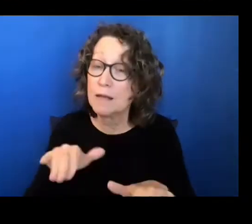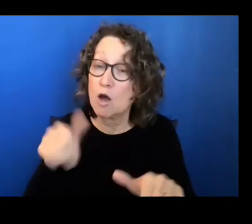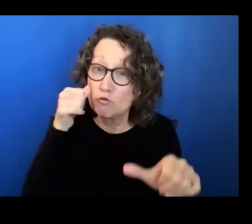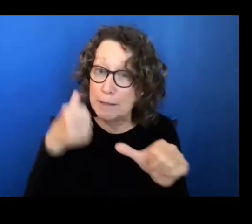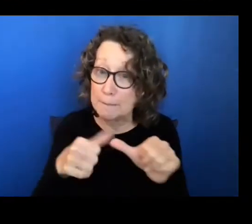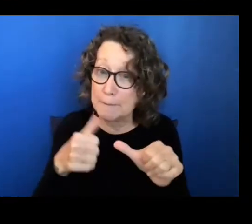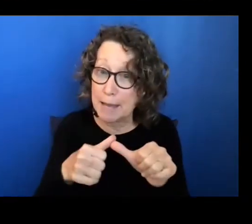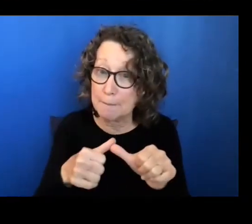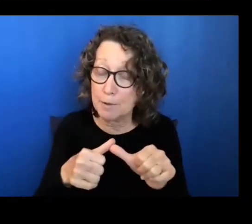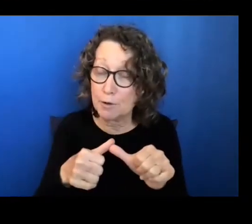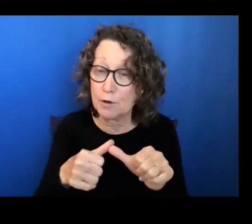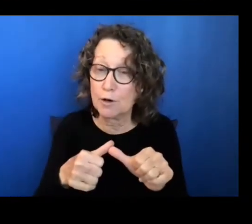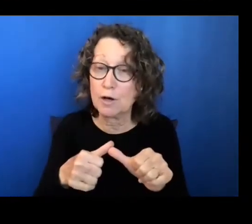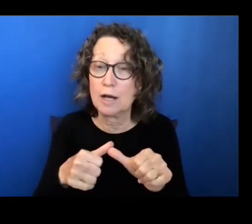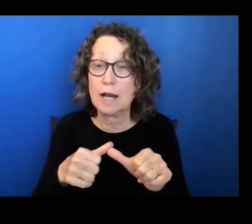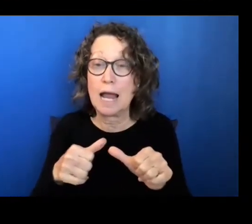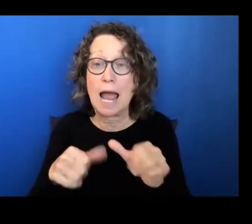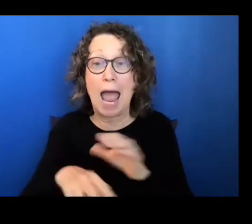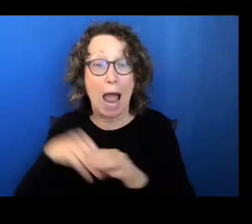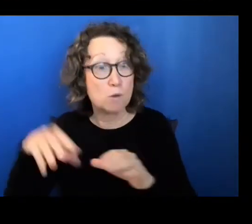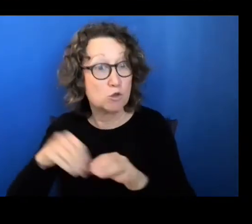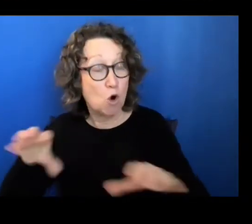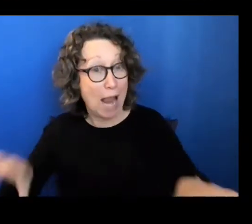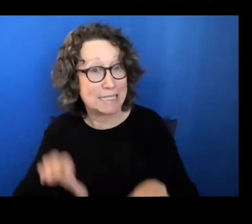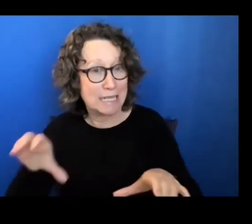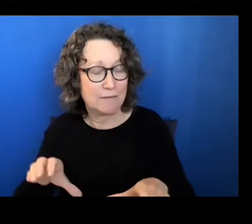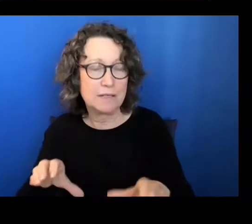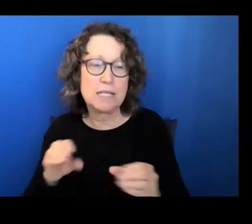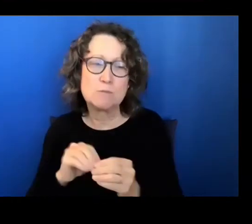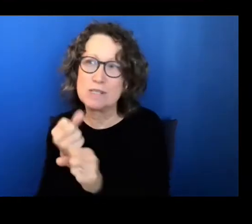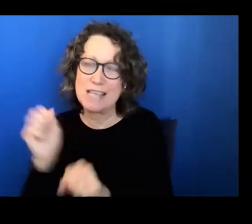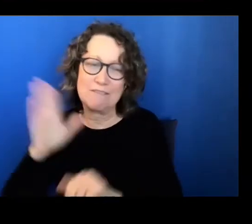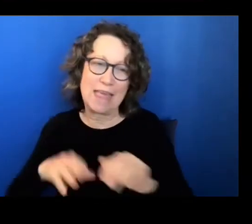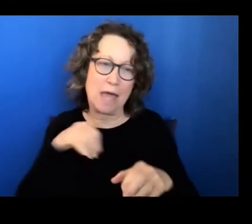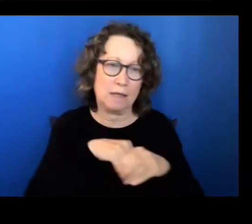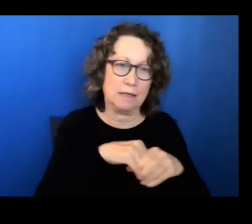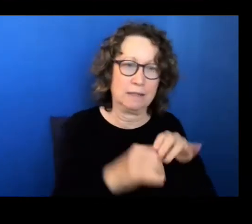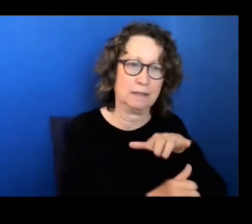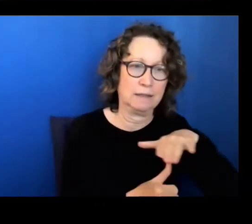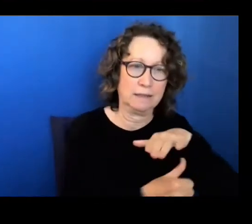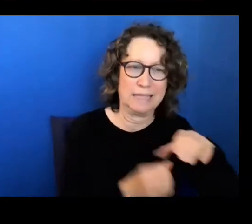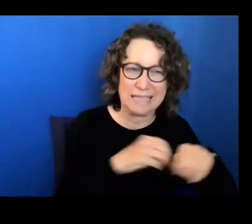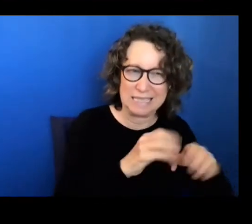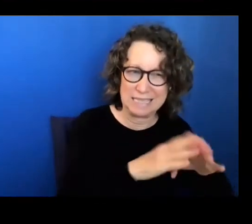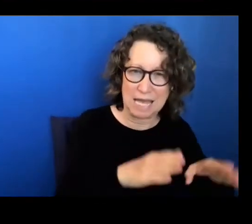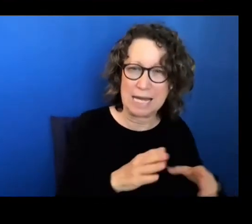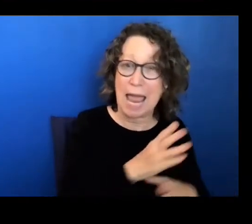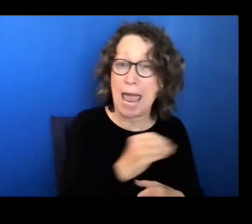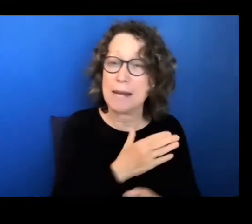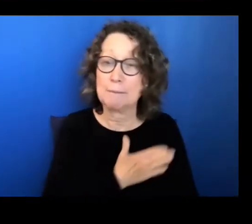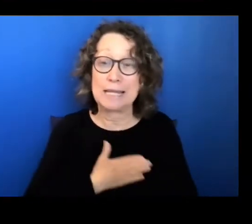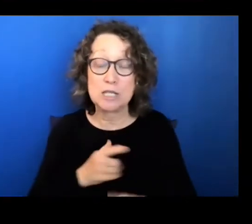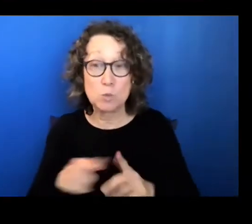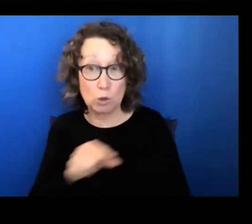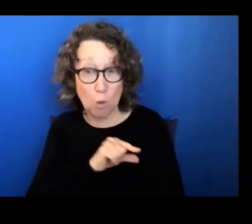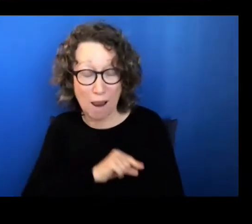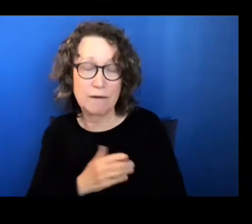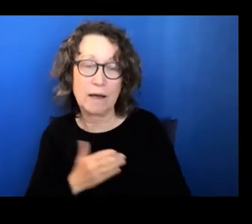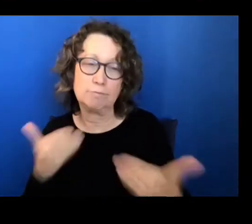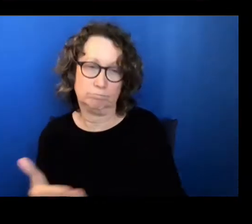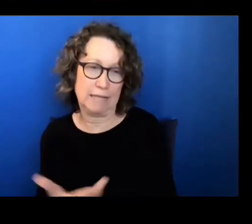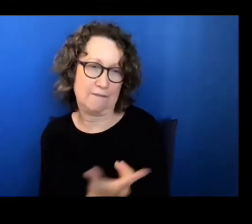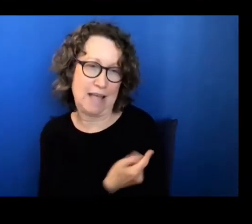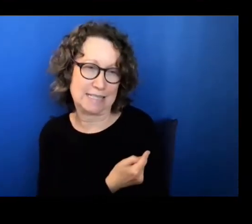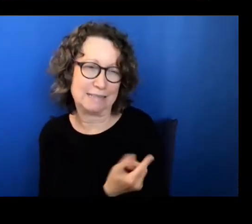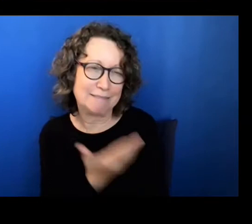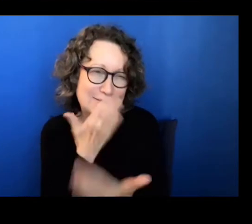outdoor activities remain to be much safer than any indoor activities, and please get the vaccine as soon as possible. Thank